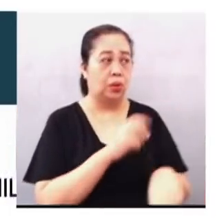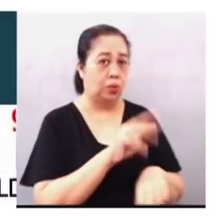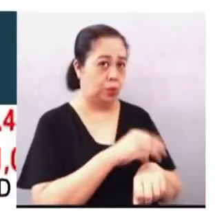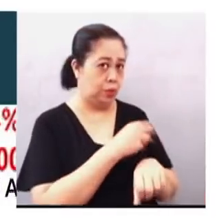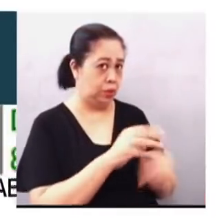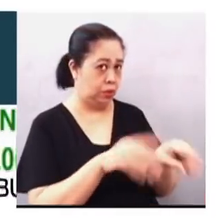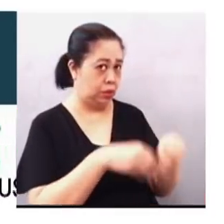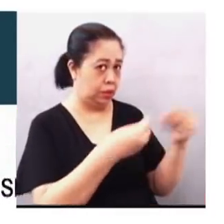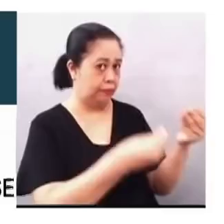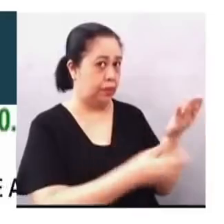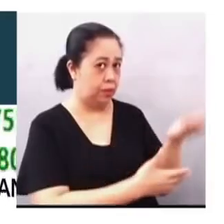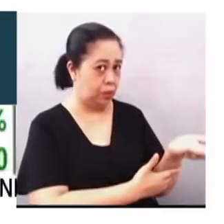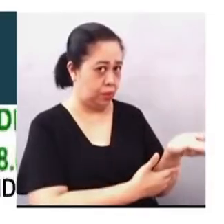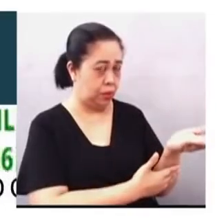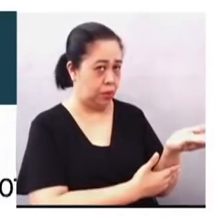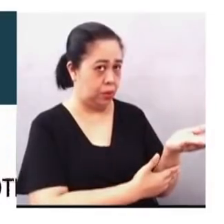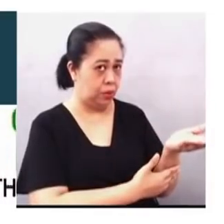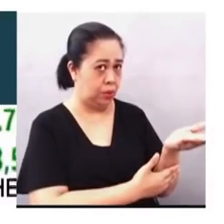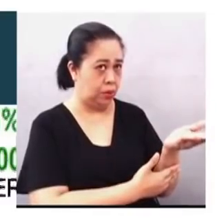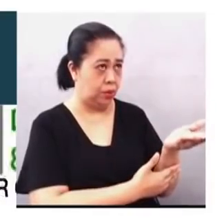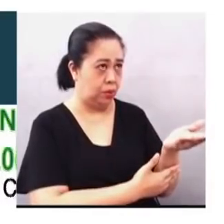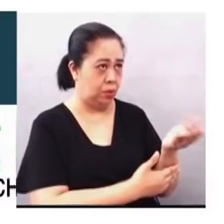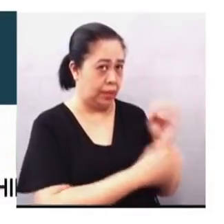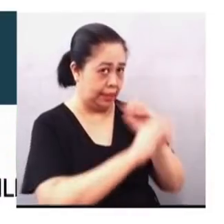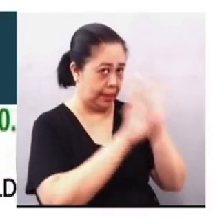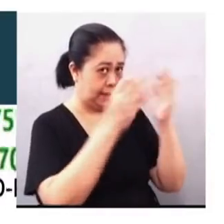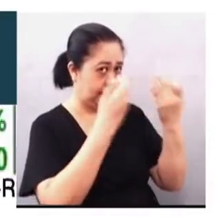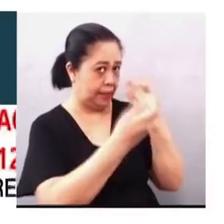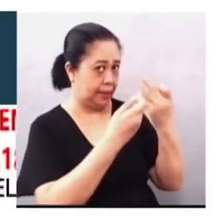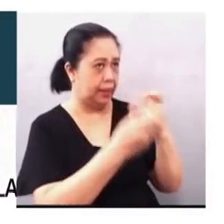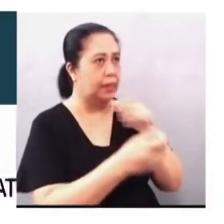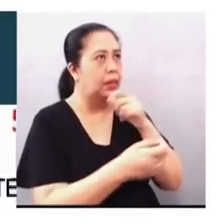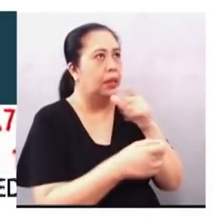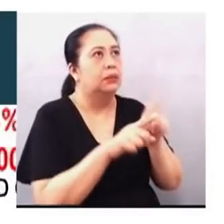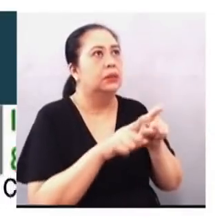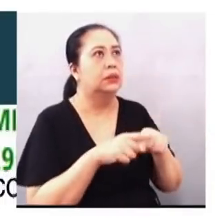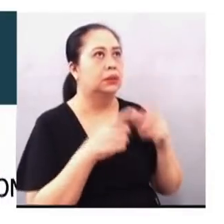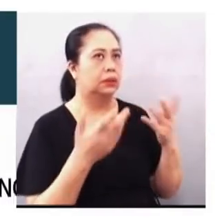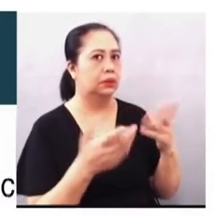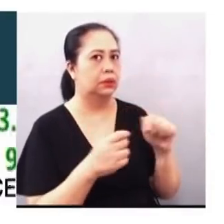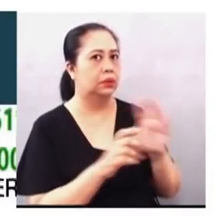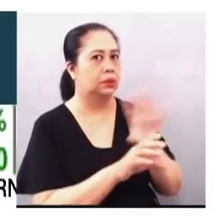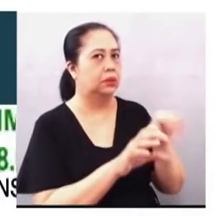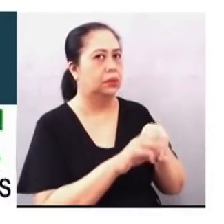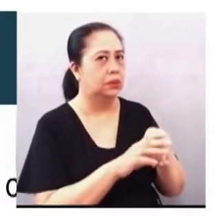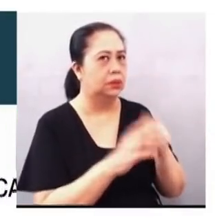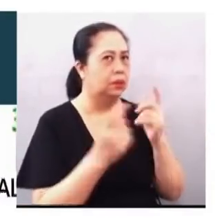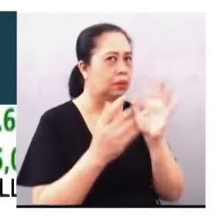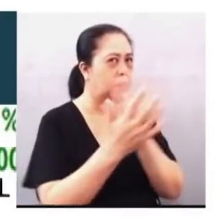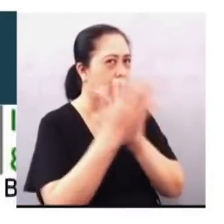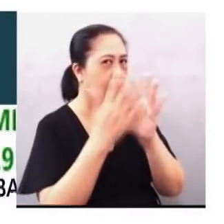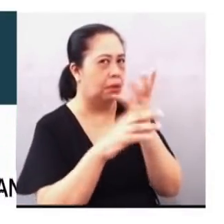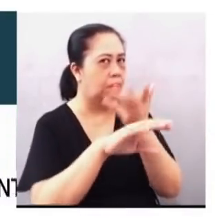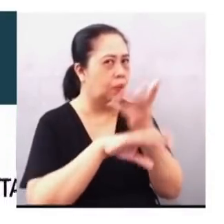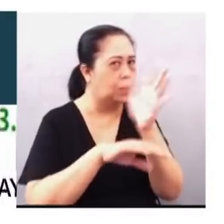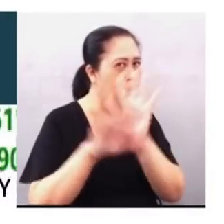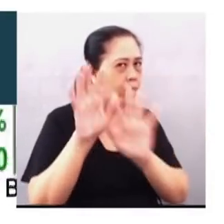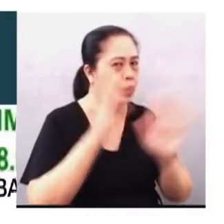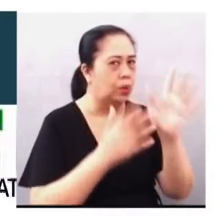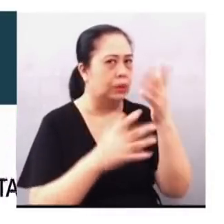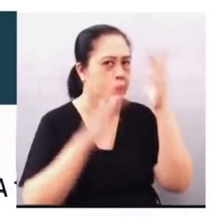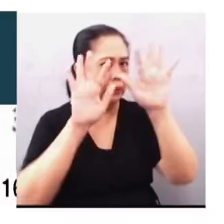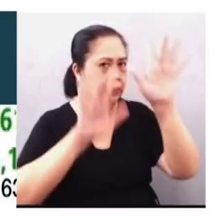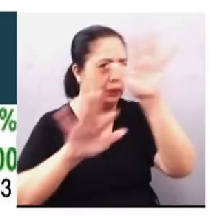inyo, you just clarified it. It wasn't as if this is part of the smoke screen, the smoke and mirrors to, you